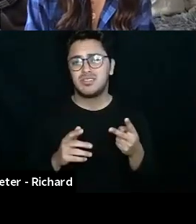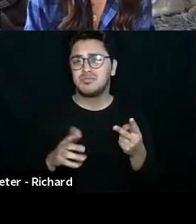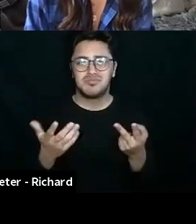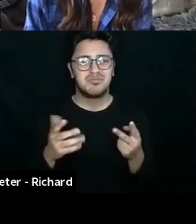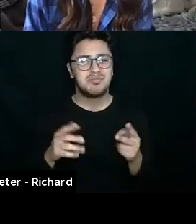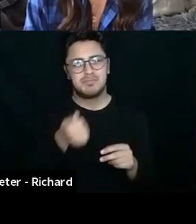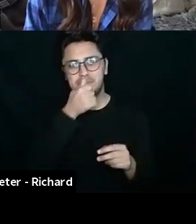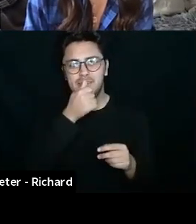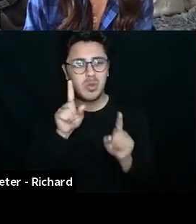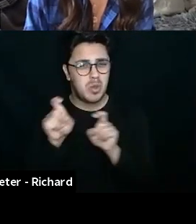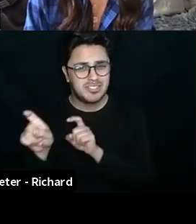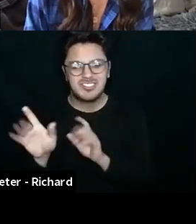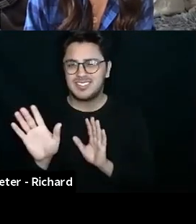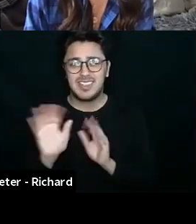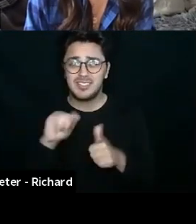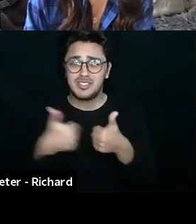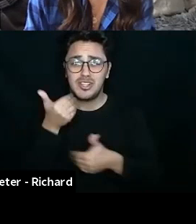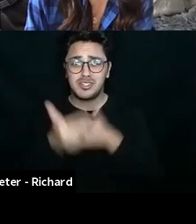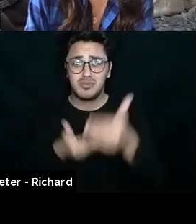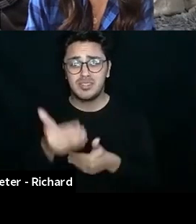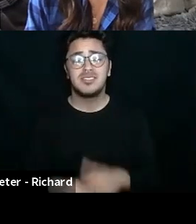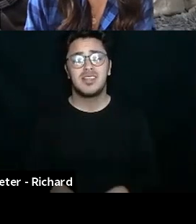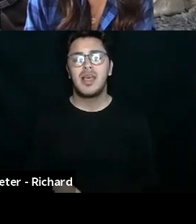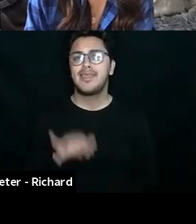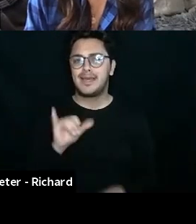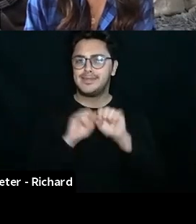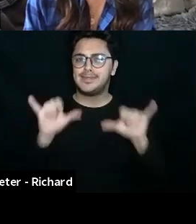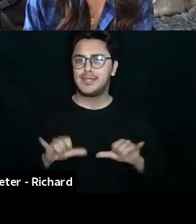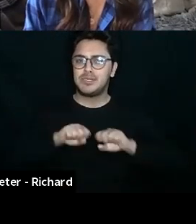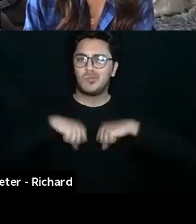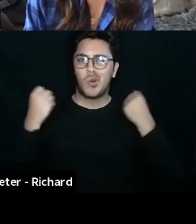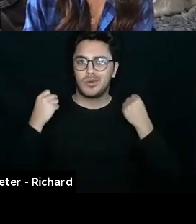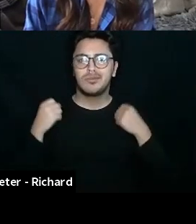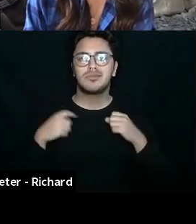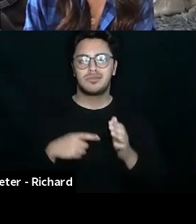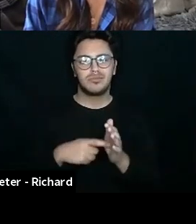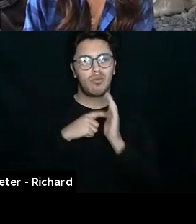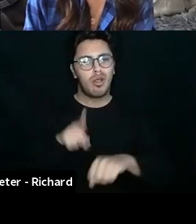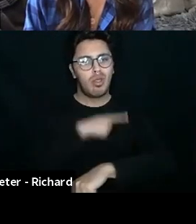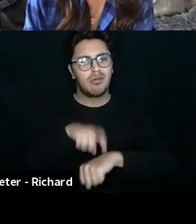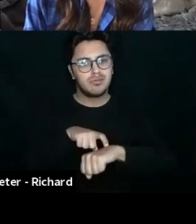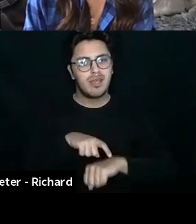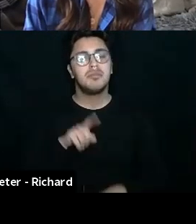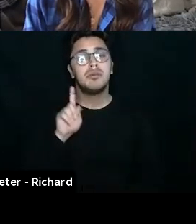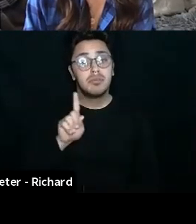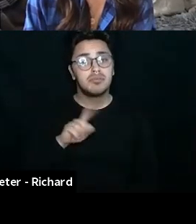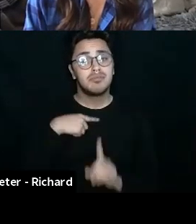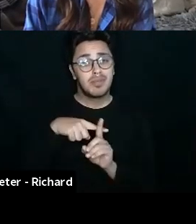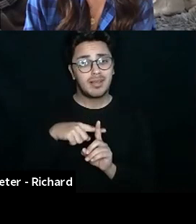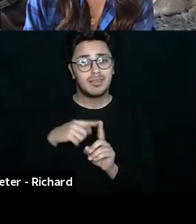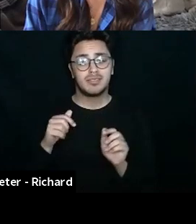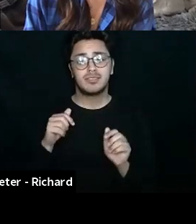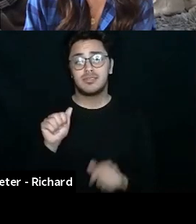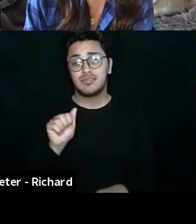a very challenging process, and one that's quite broken, that takes a very long time, and Asian Americans and a lot of